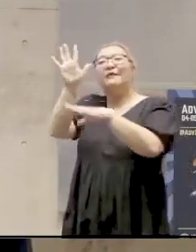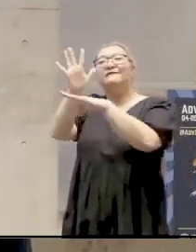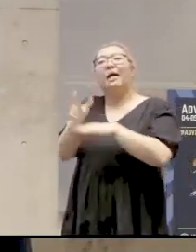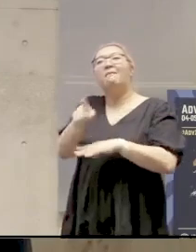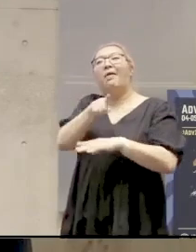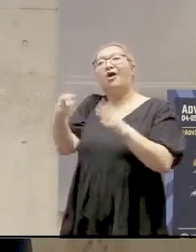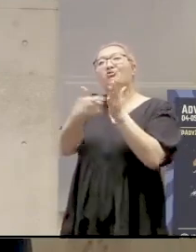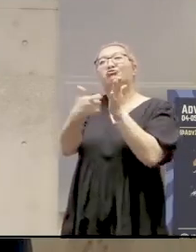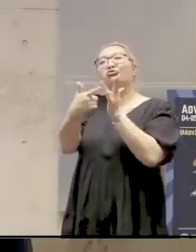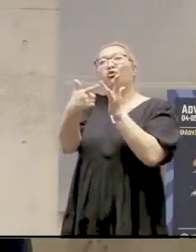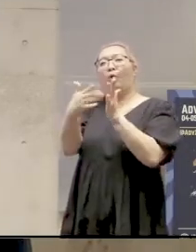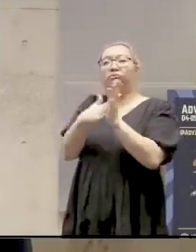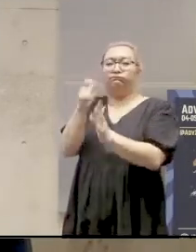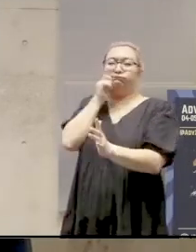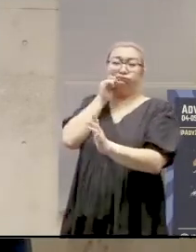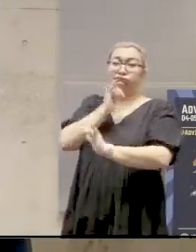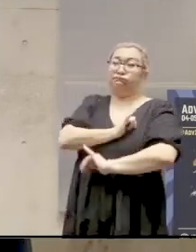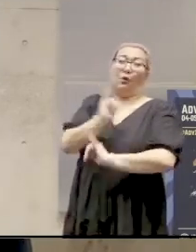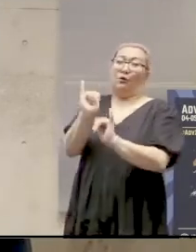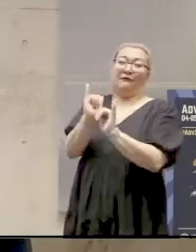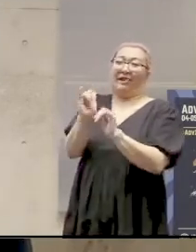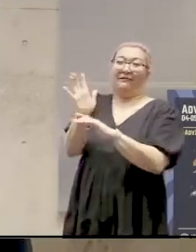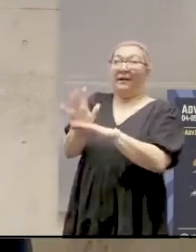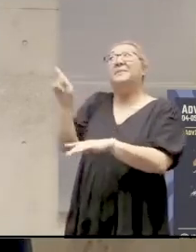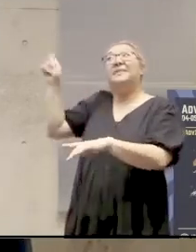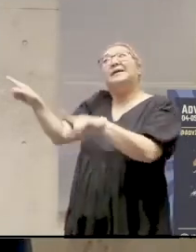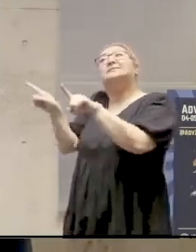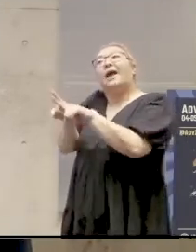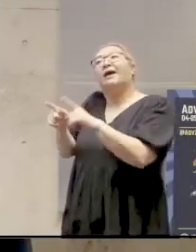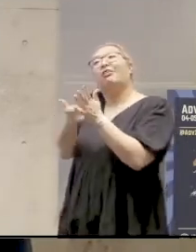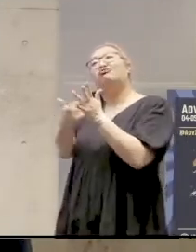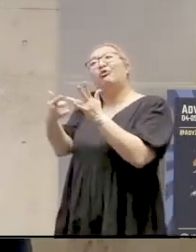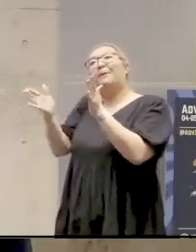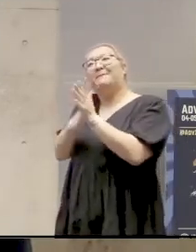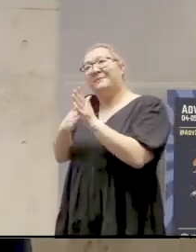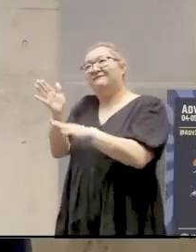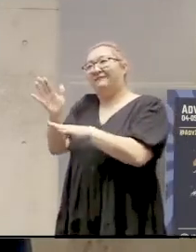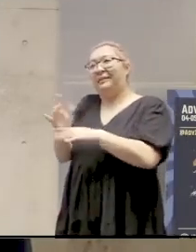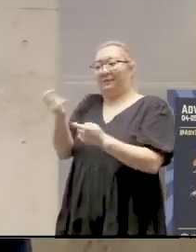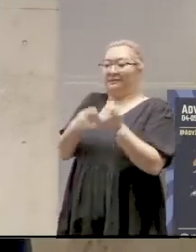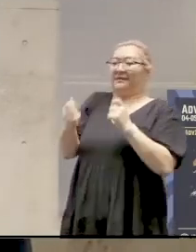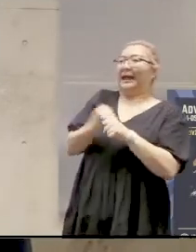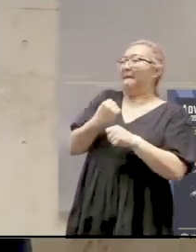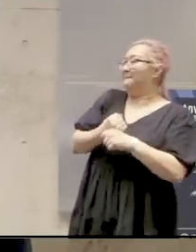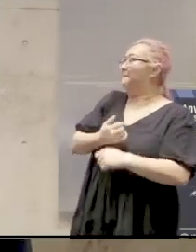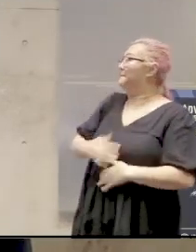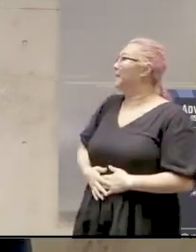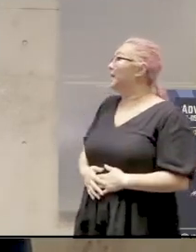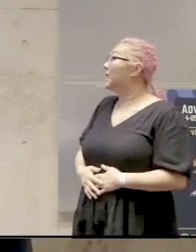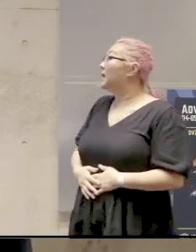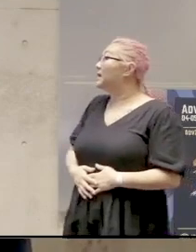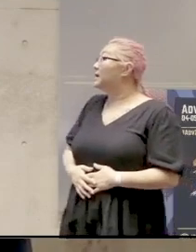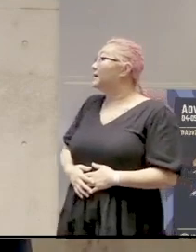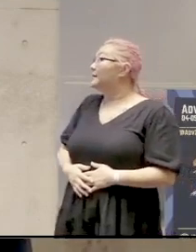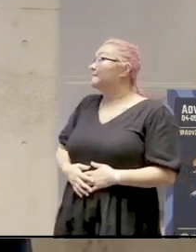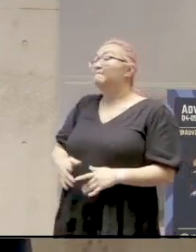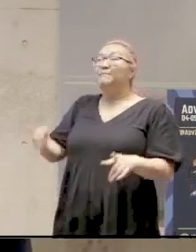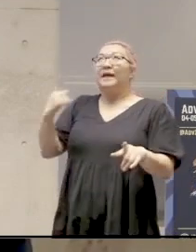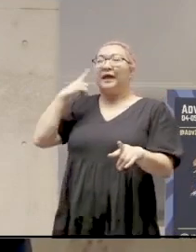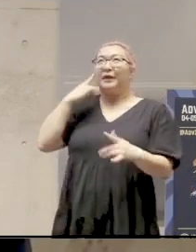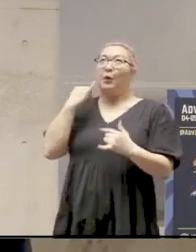I also used to write reviews. I used to review for Pocket Gamer. And I know the worst review that I've